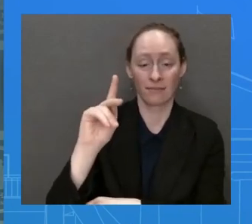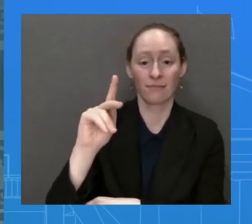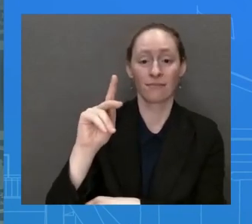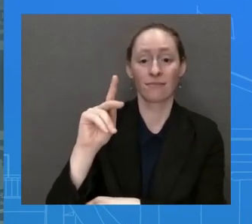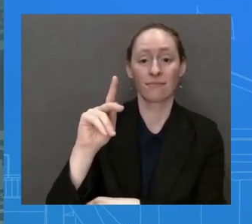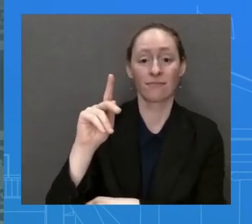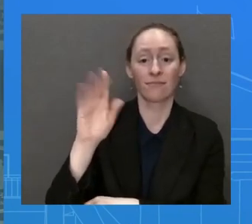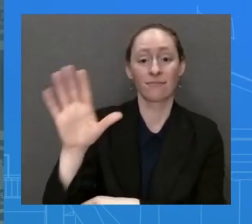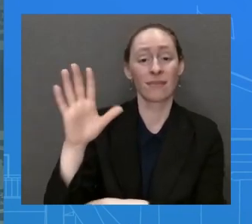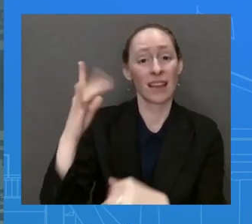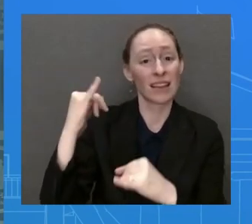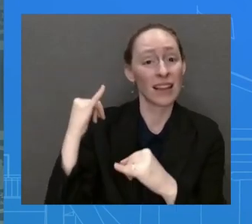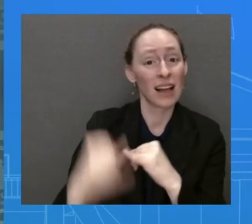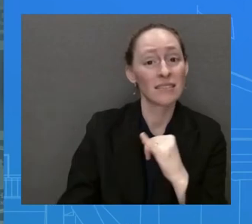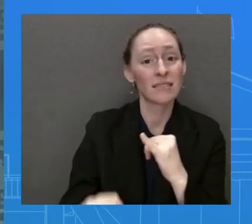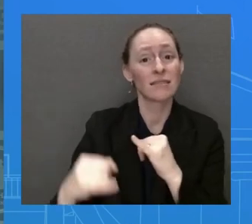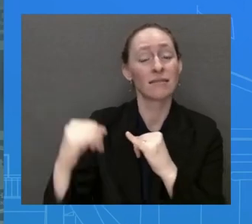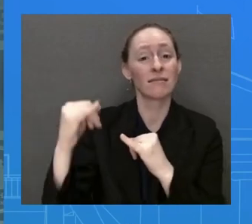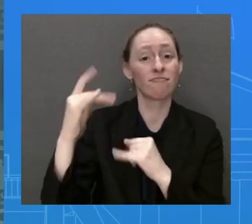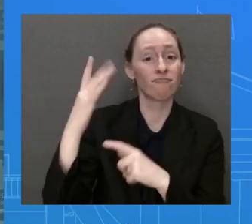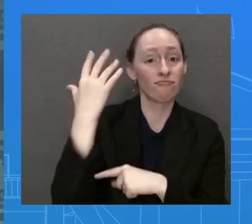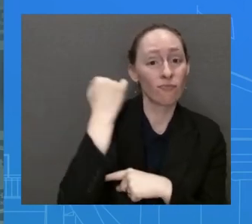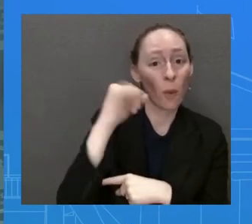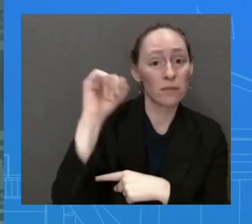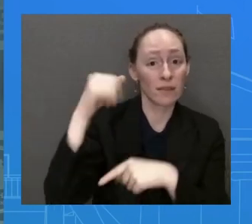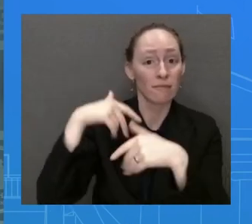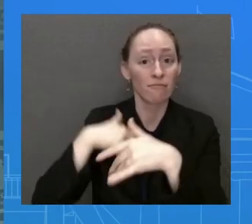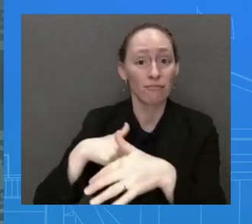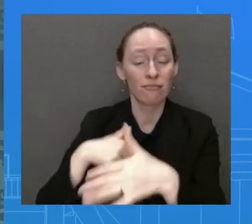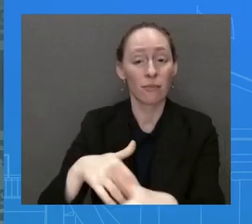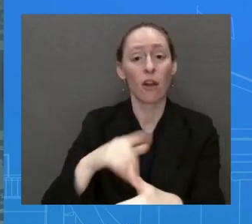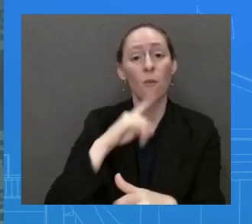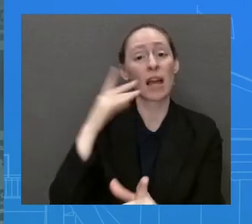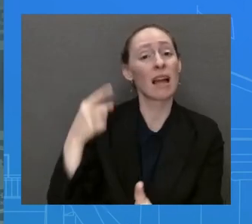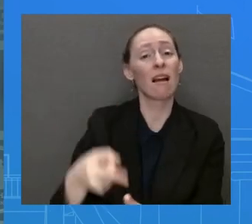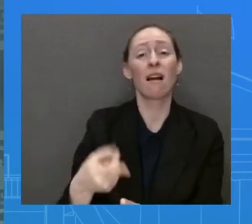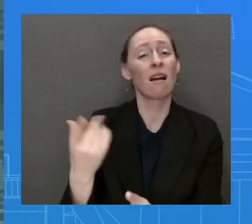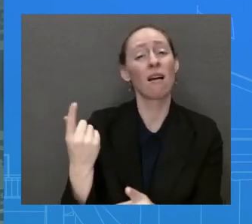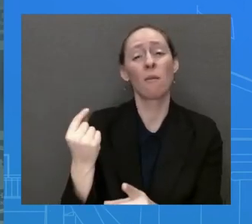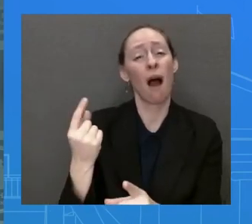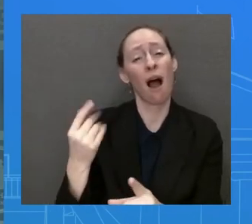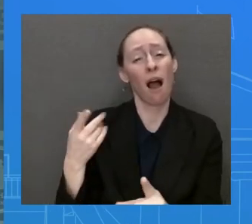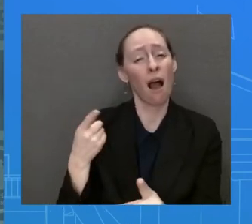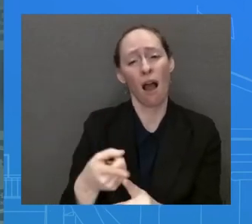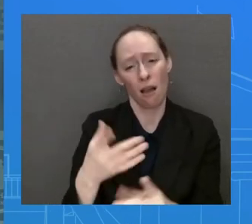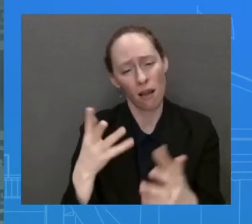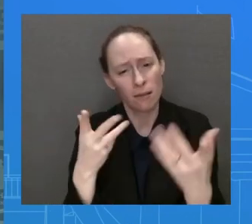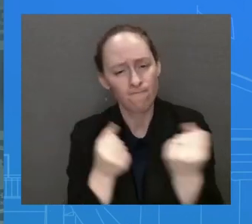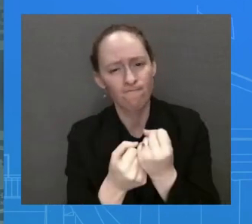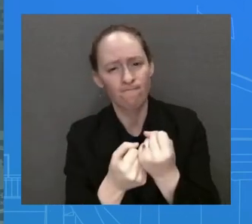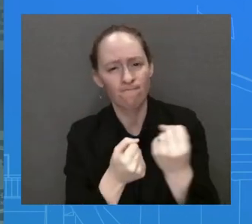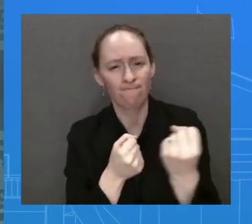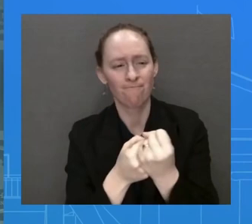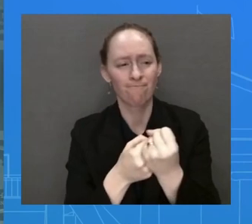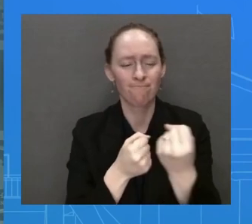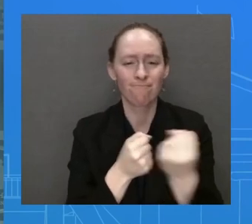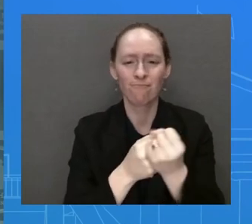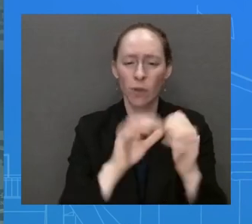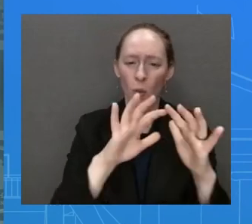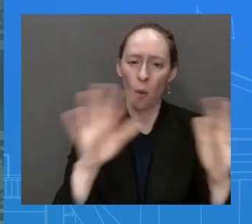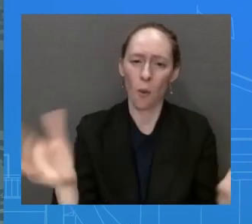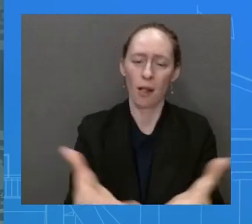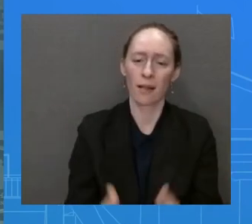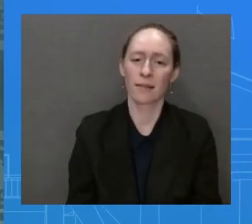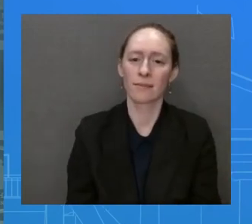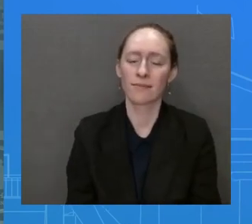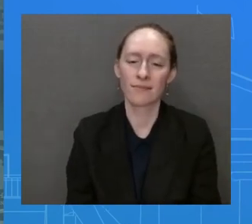we know is that from this administration, many of the focus areas have been aligned with what Dr. King was focused on at the time